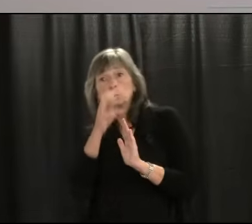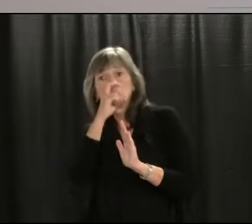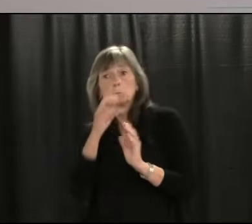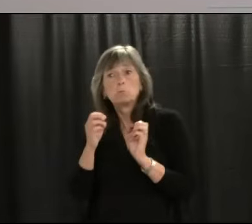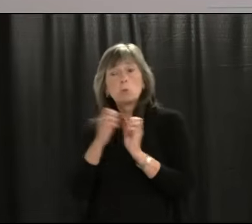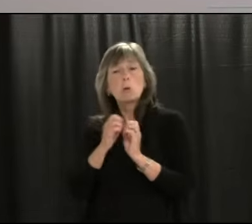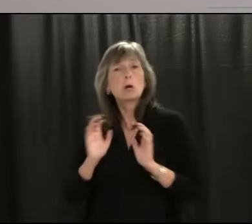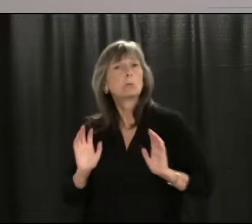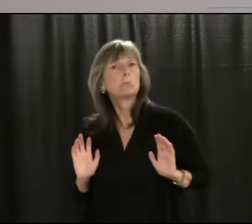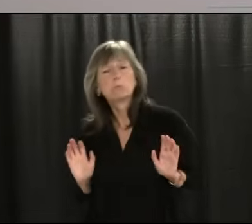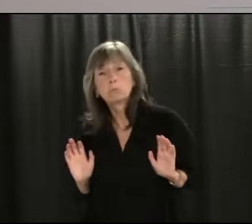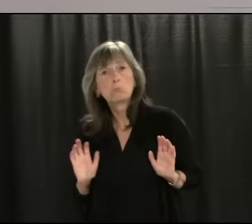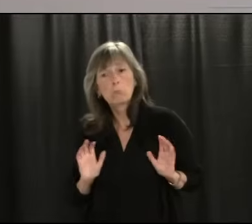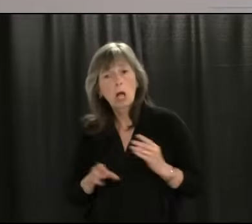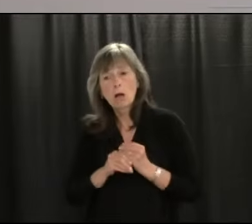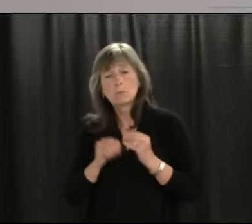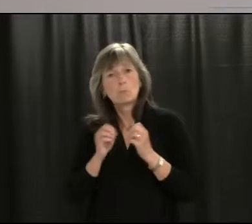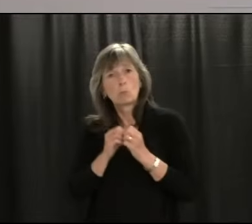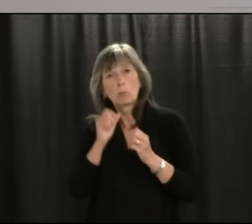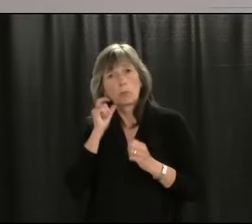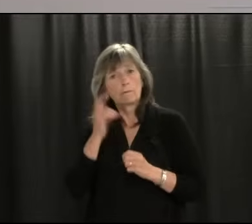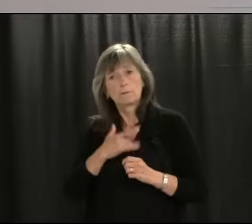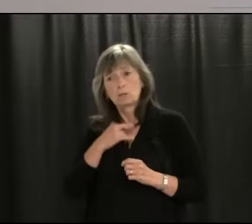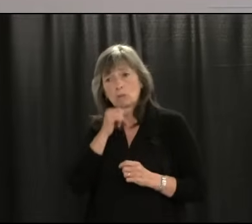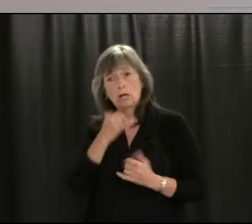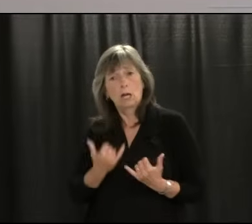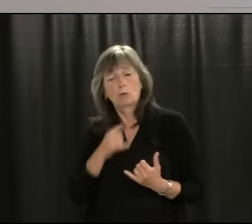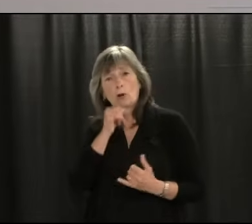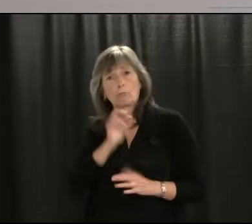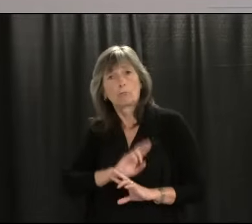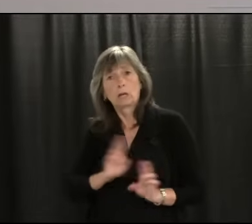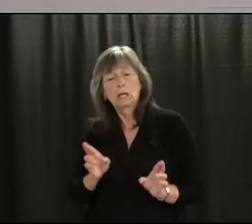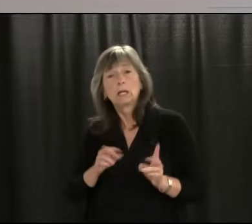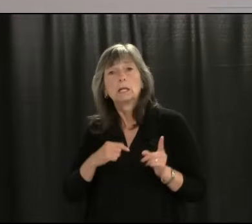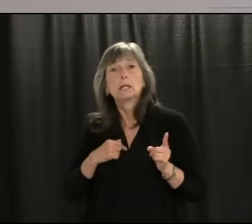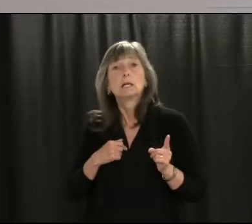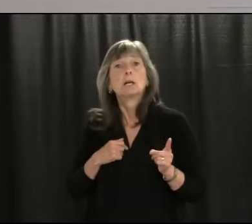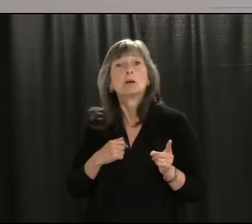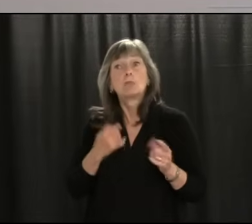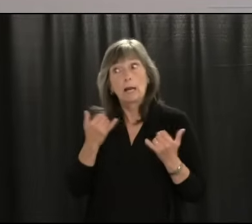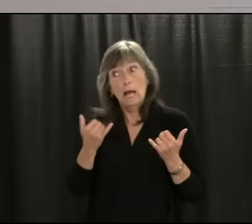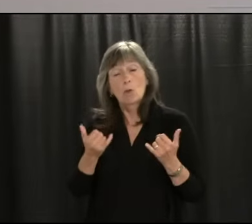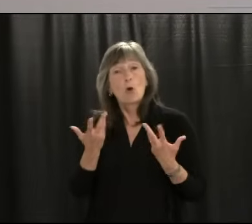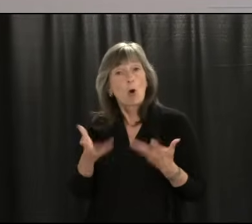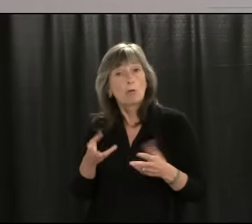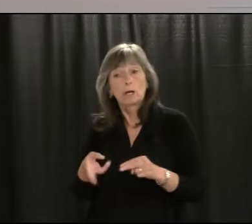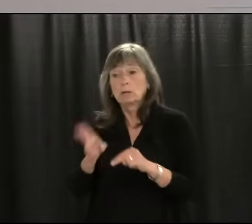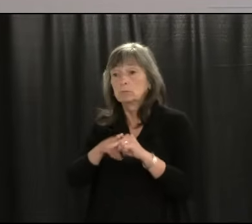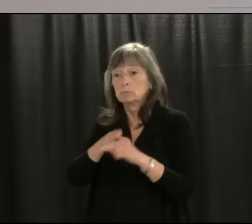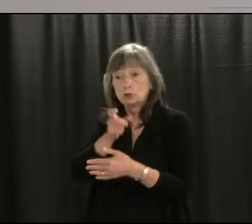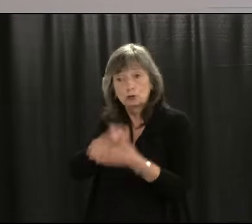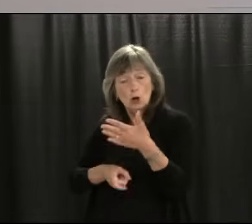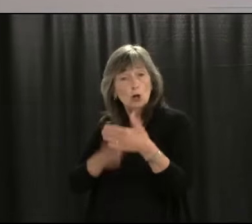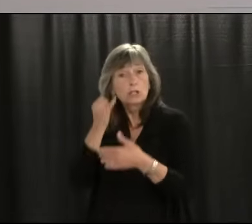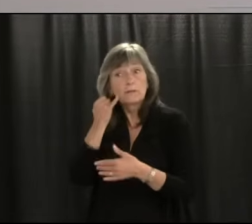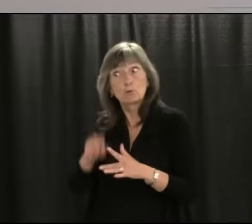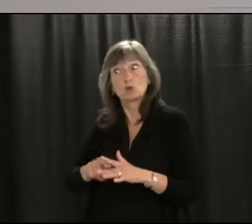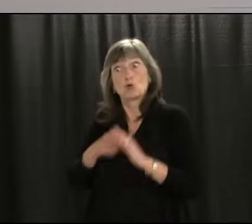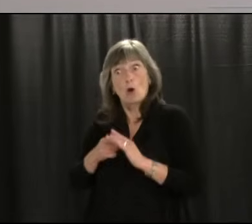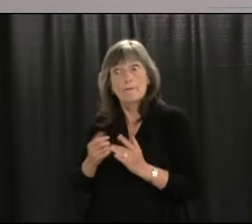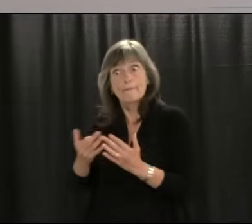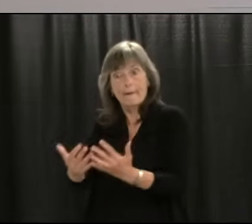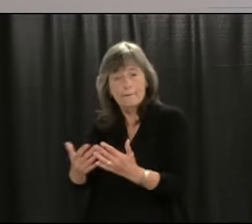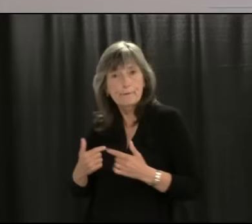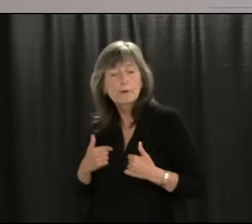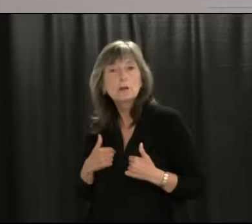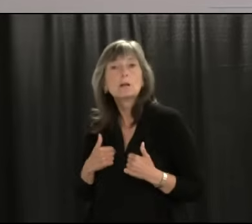I think, are appropriate given that there were reports of people starting these fires. And as a deterrence mechanism for individuals, I